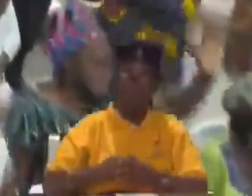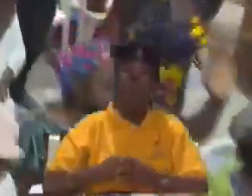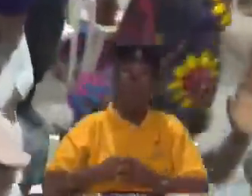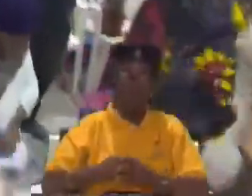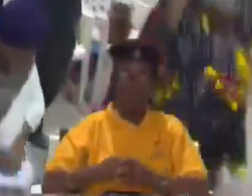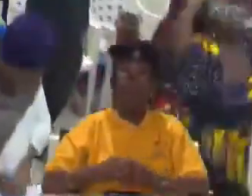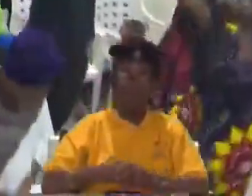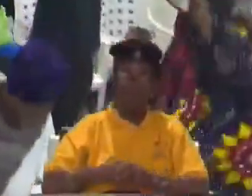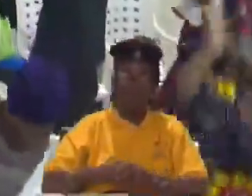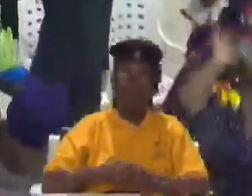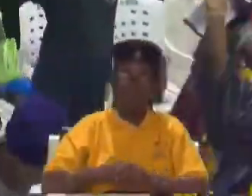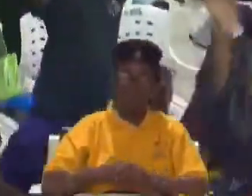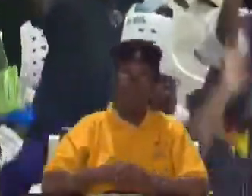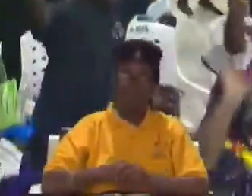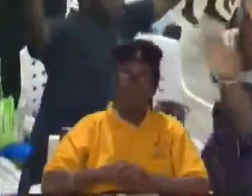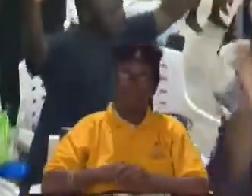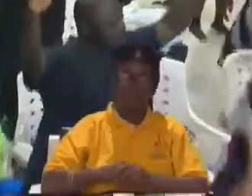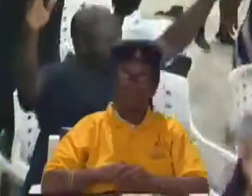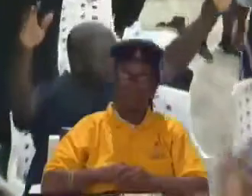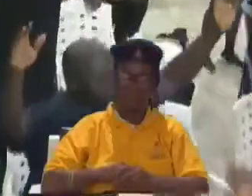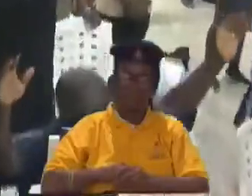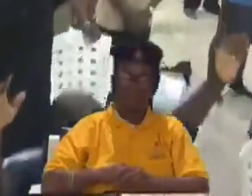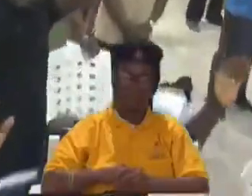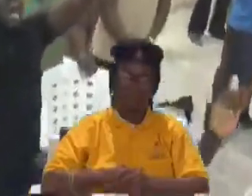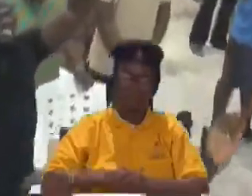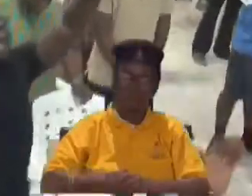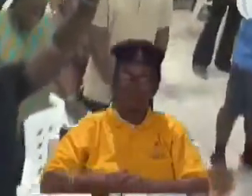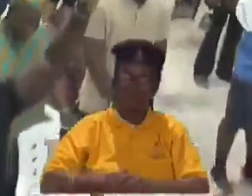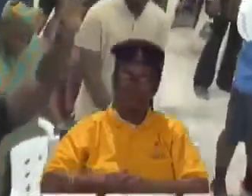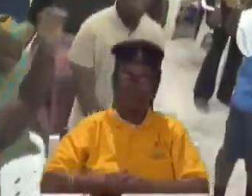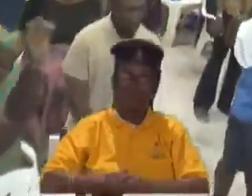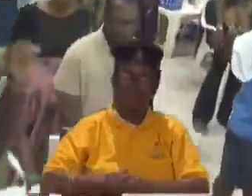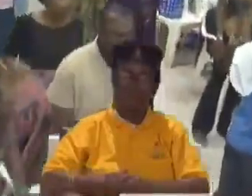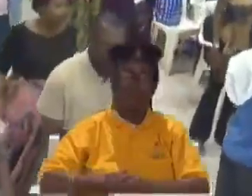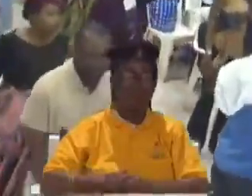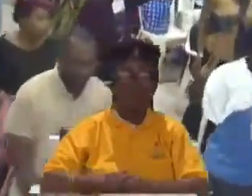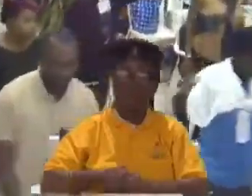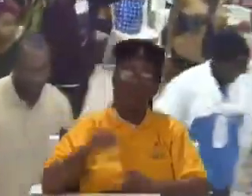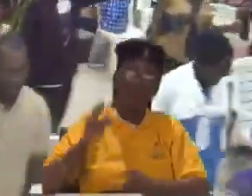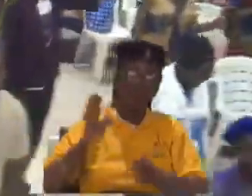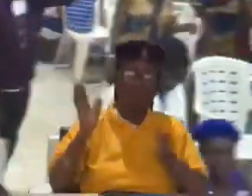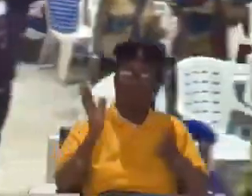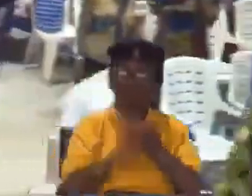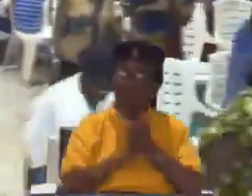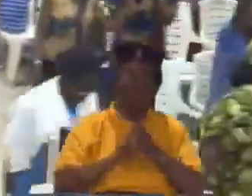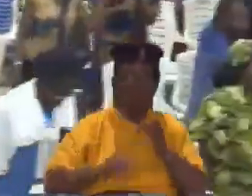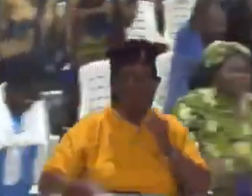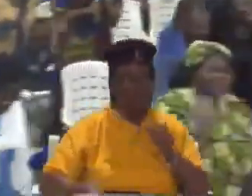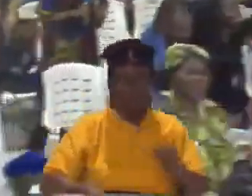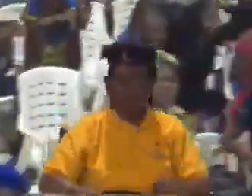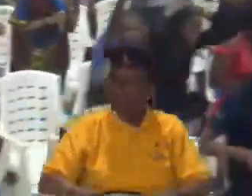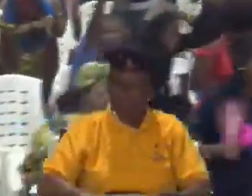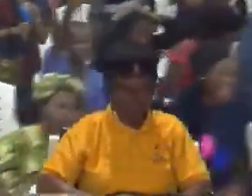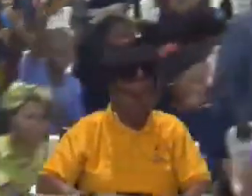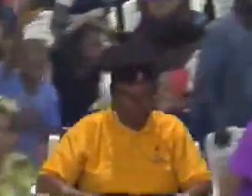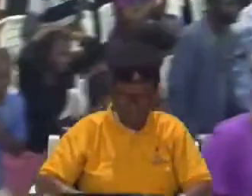wi pe awon ti won reti ojo ekun re won o duro lasan